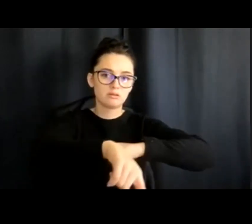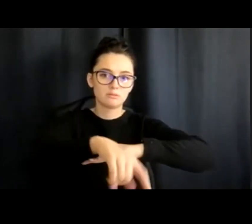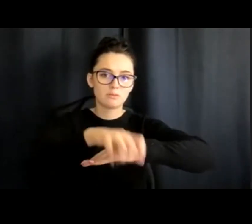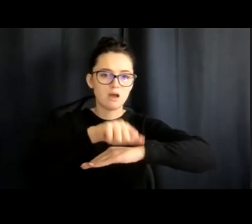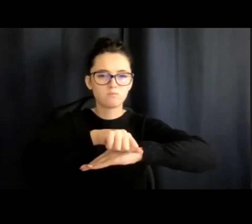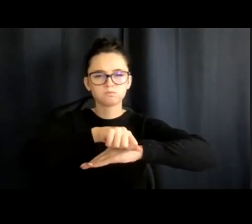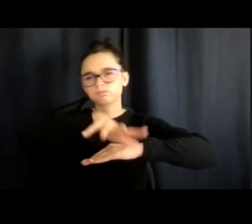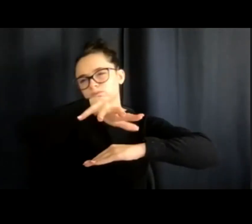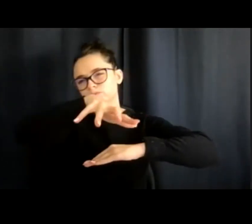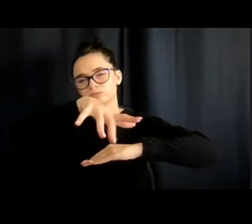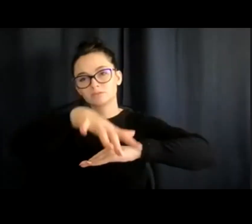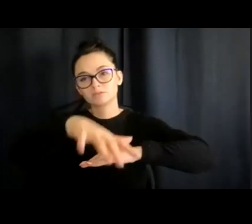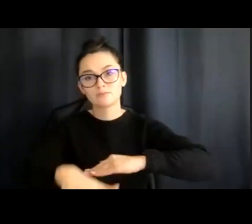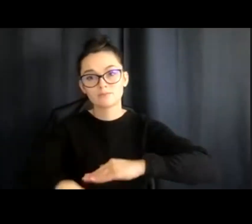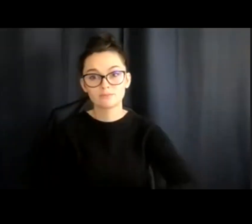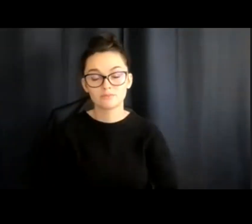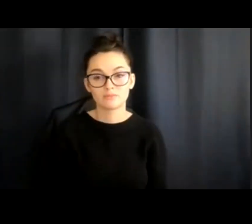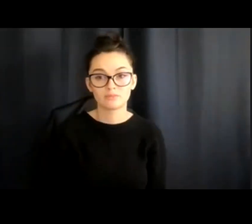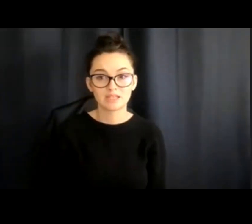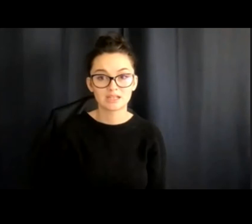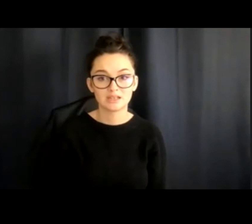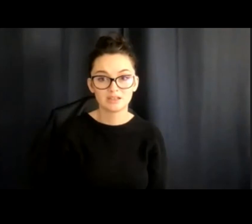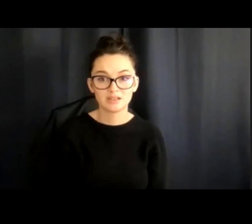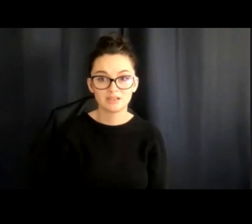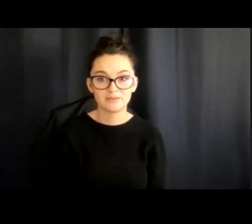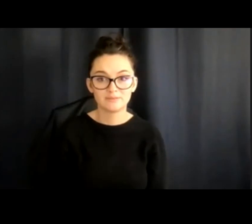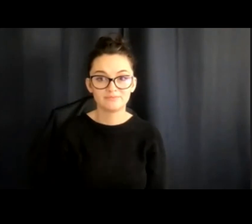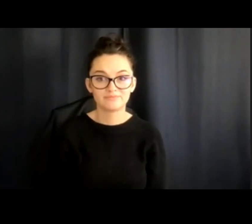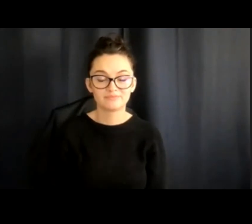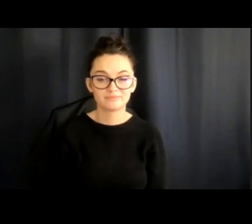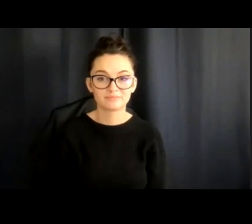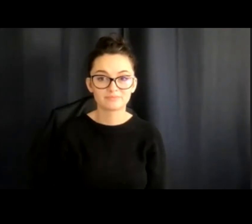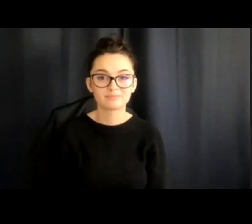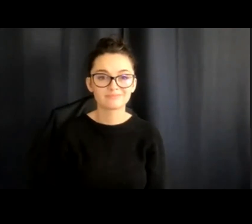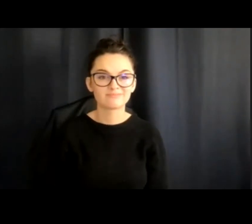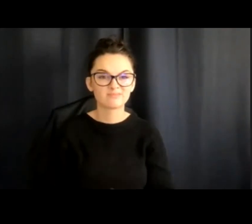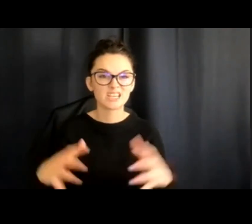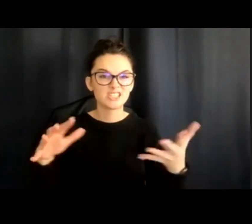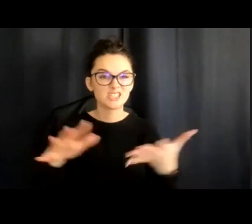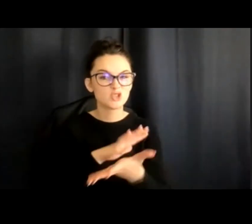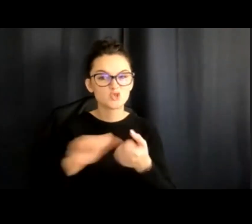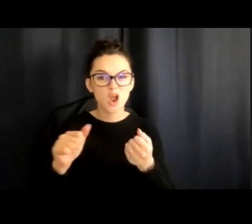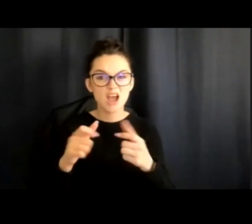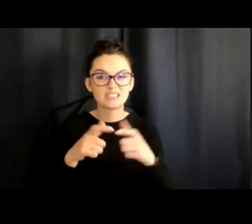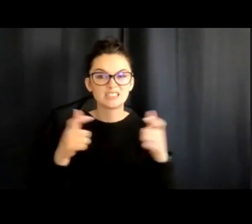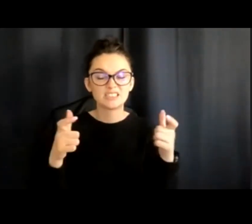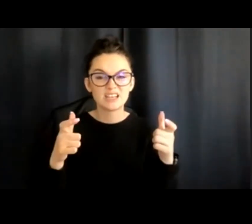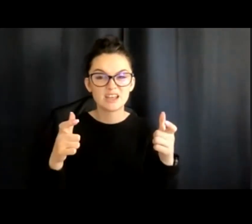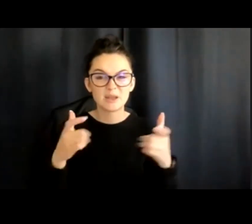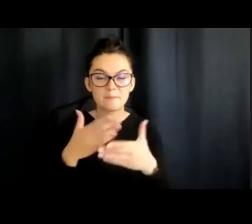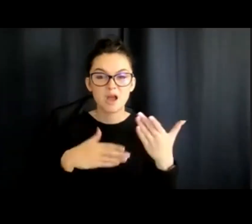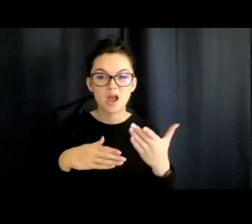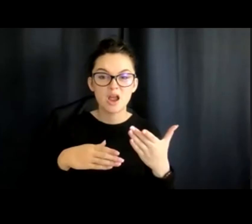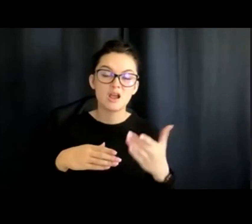boom. And it blew out a whole big chunk of blubber. And now what's filled in here are little tiny orange